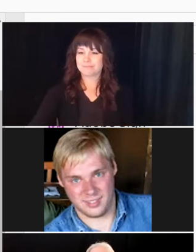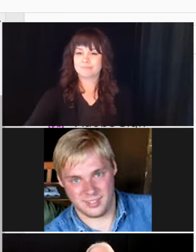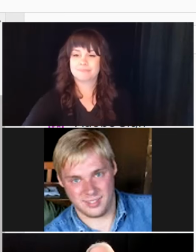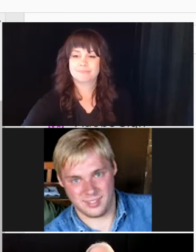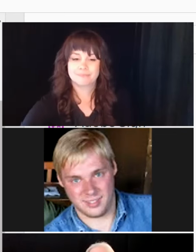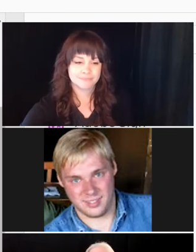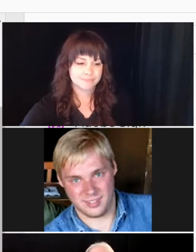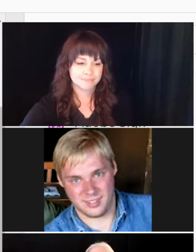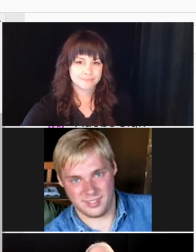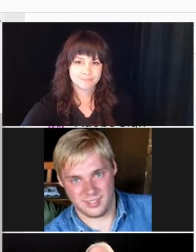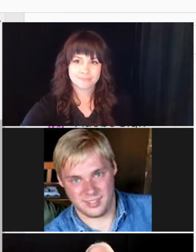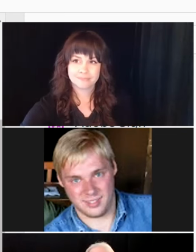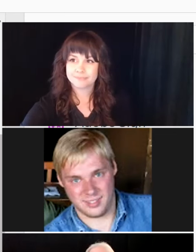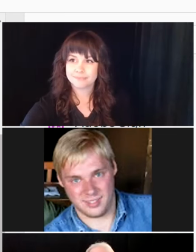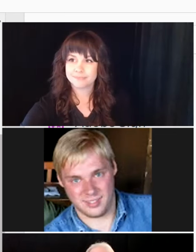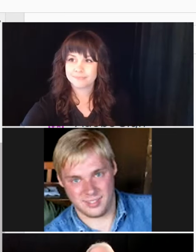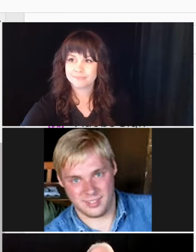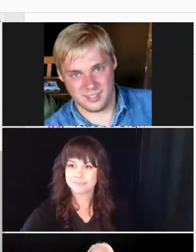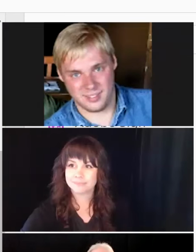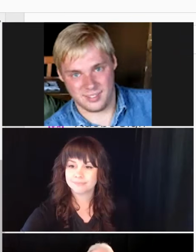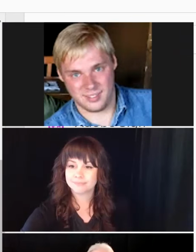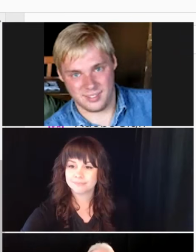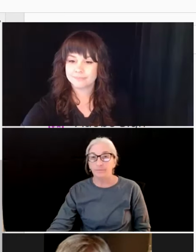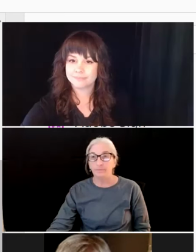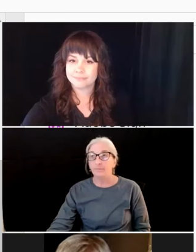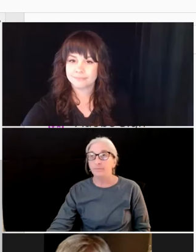Let me just scroll down a little bit.